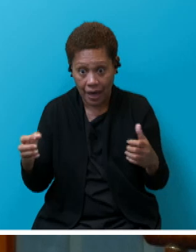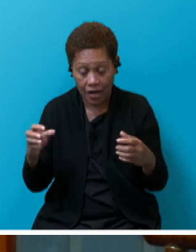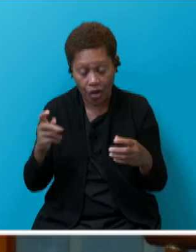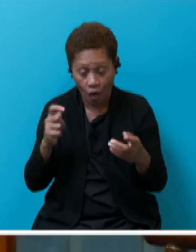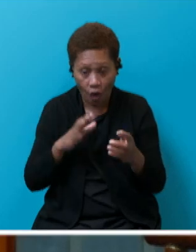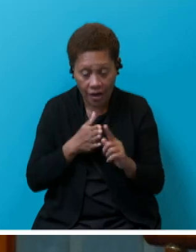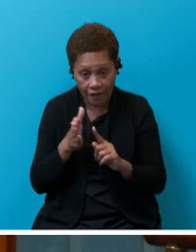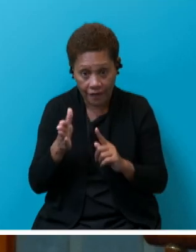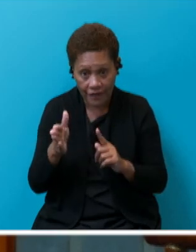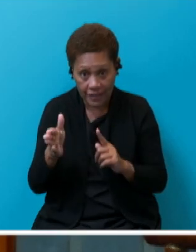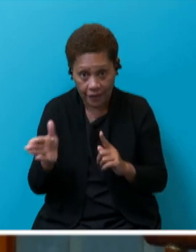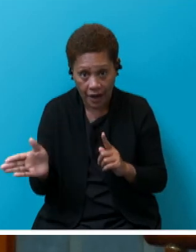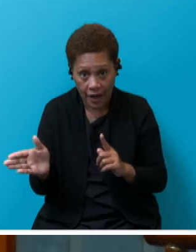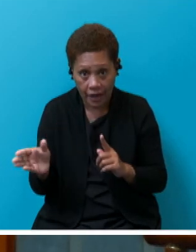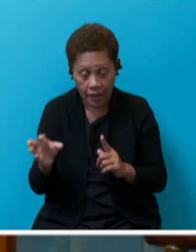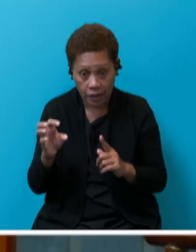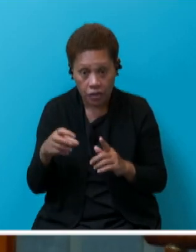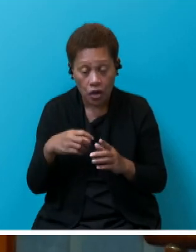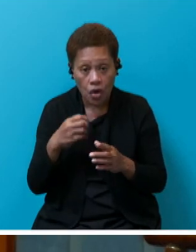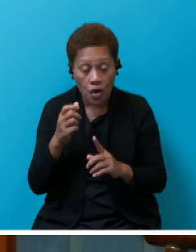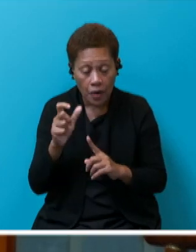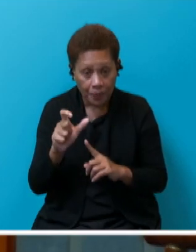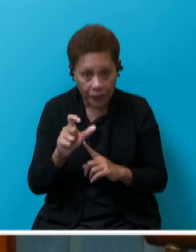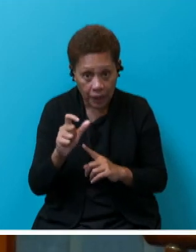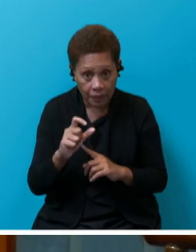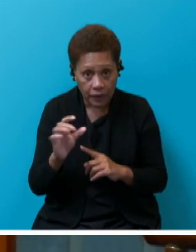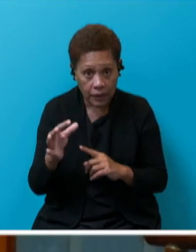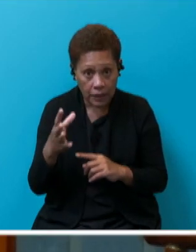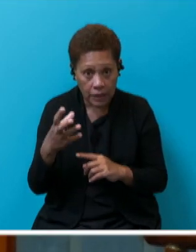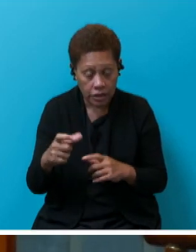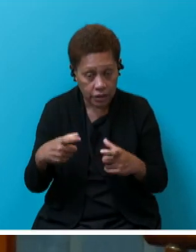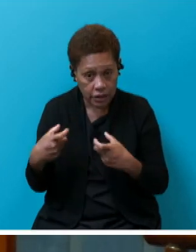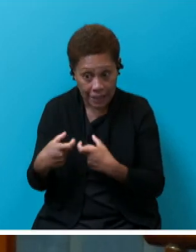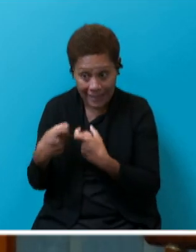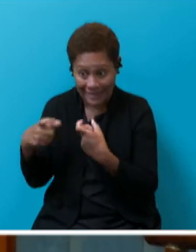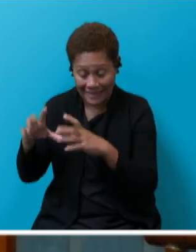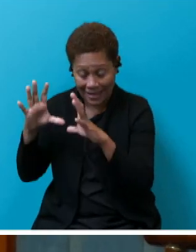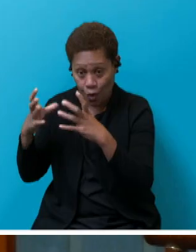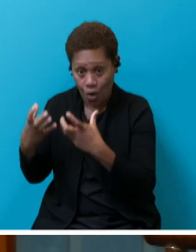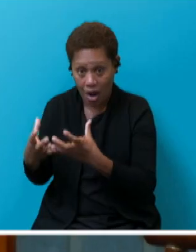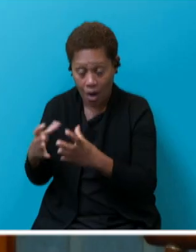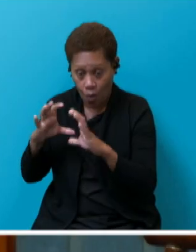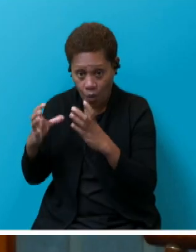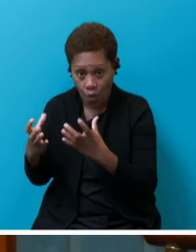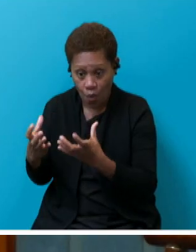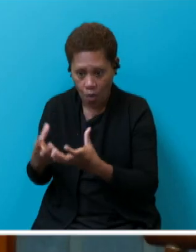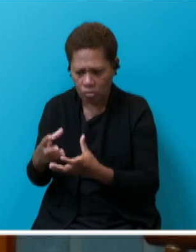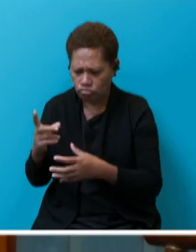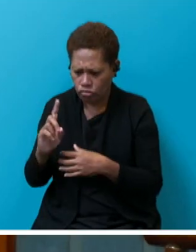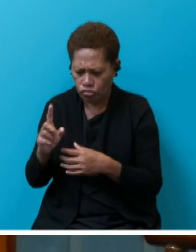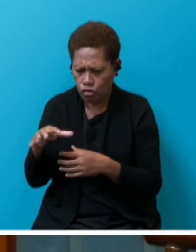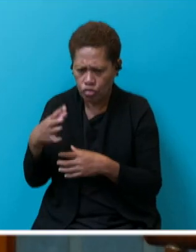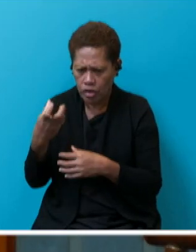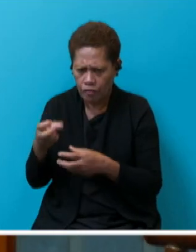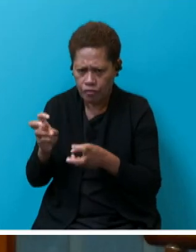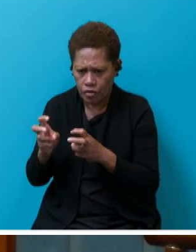to capital is essential. Around the world, one of the greatest challenges businesses face is securing the financing